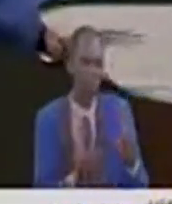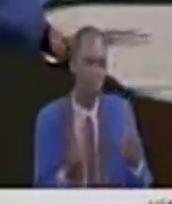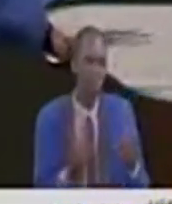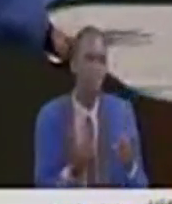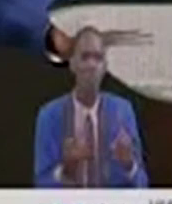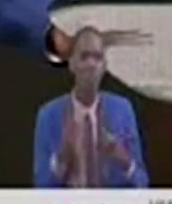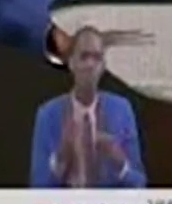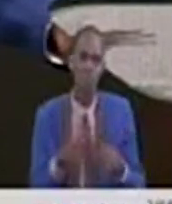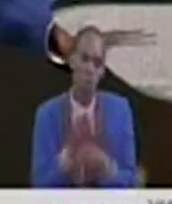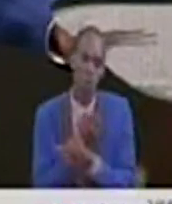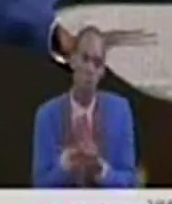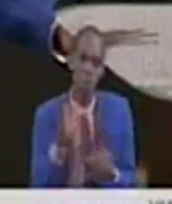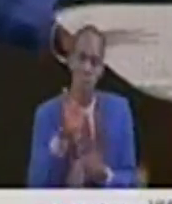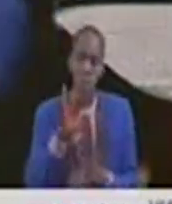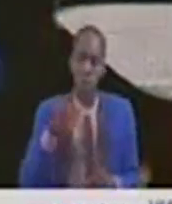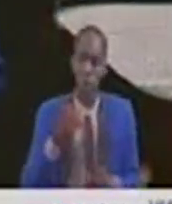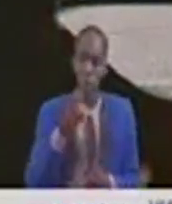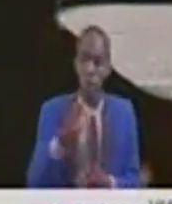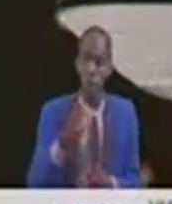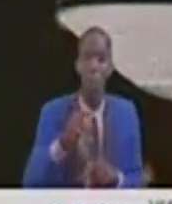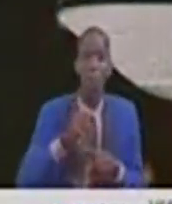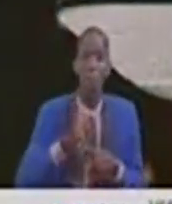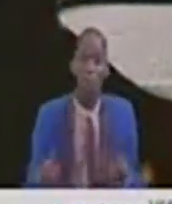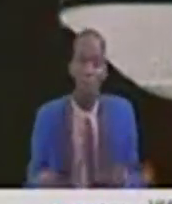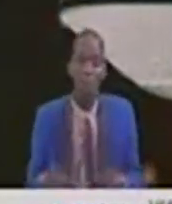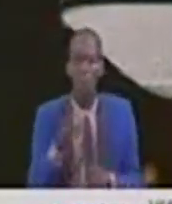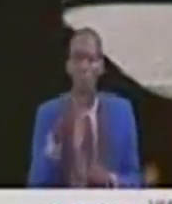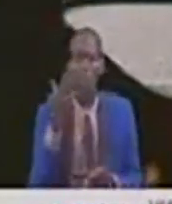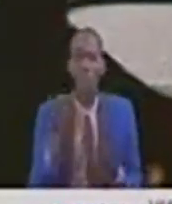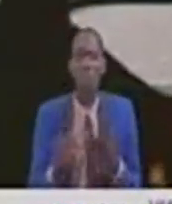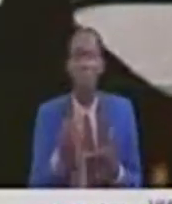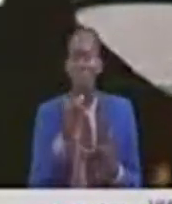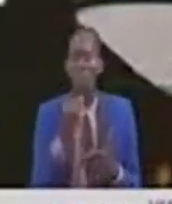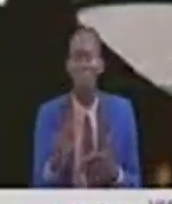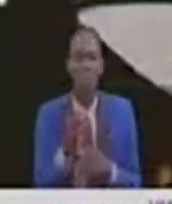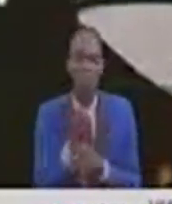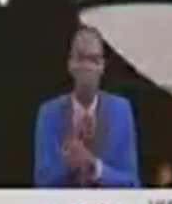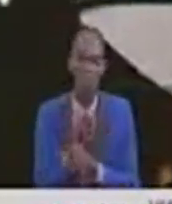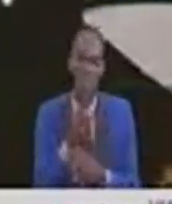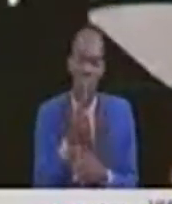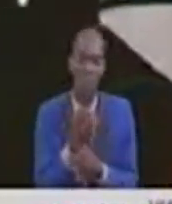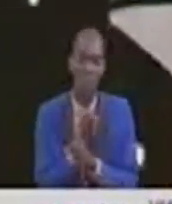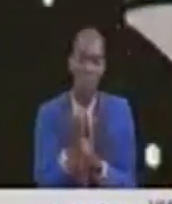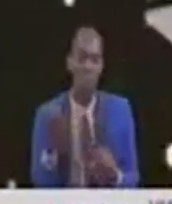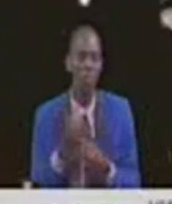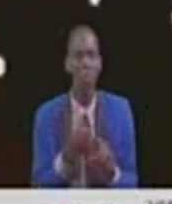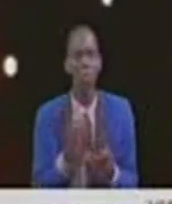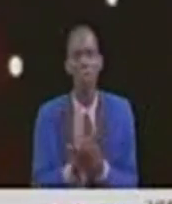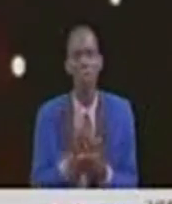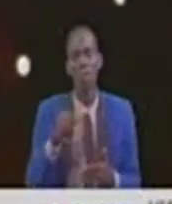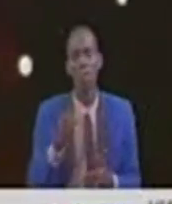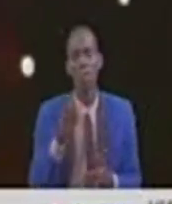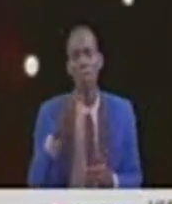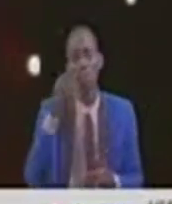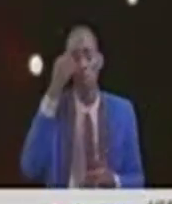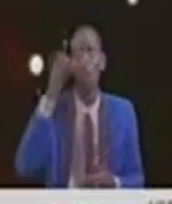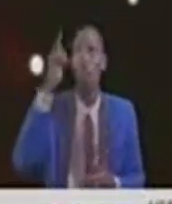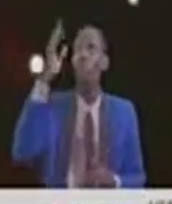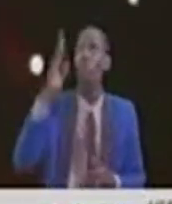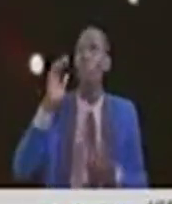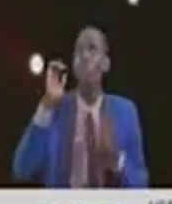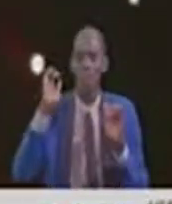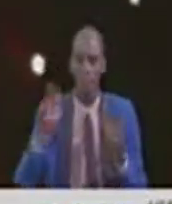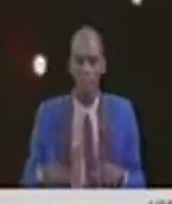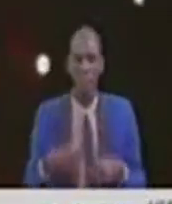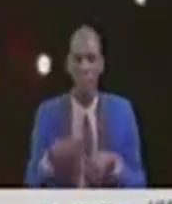even with the lying, because God is on the throne. He can still make you to be suspended or to be dismissed, even if you told the